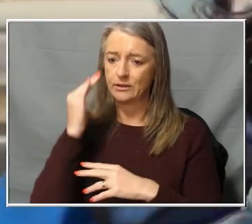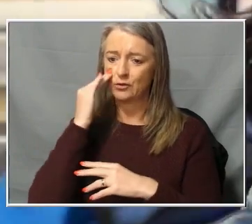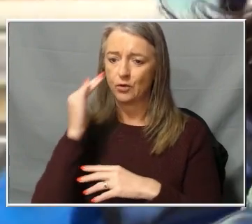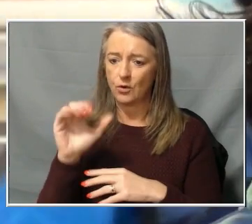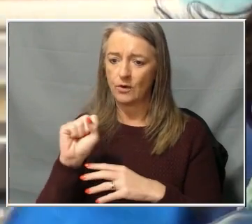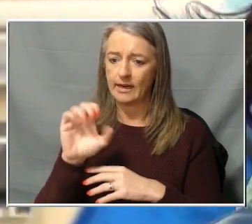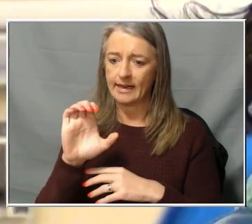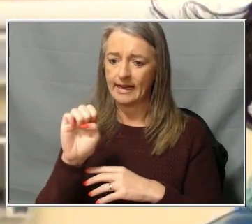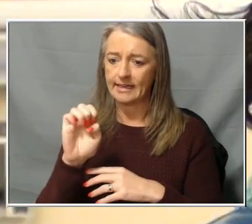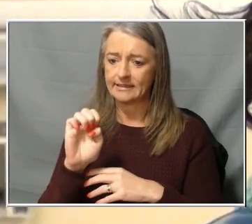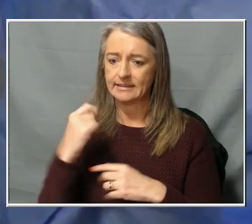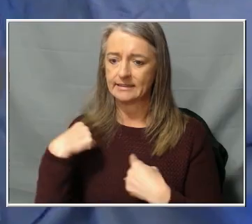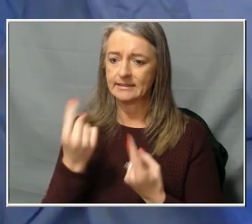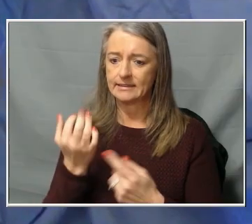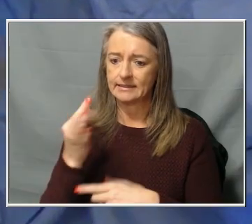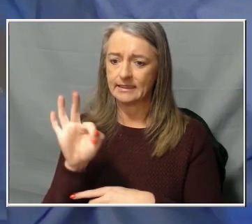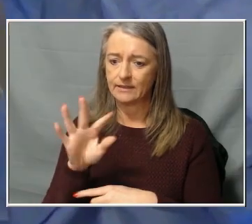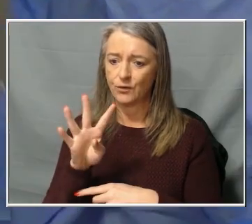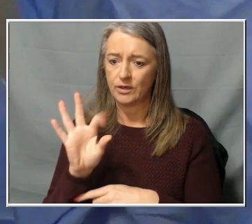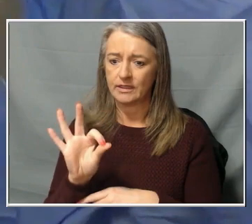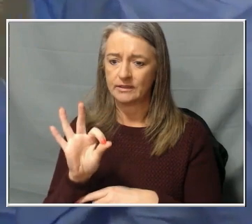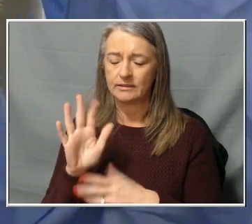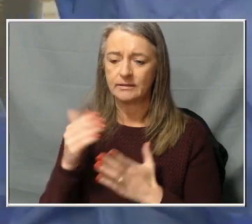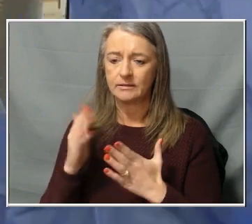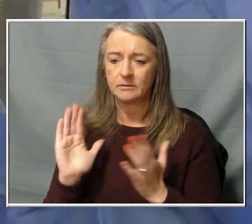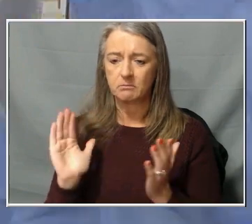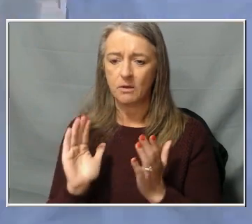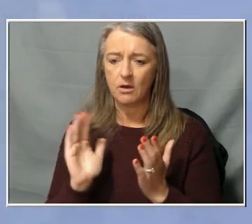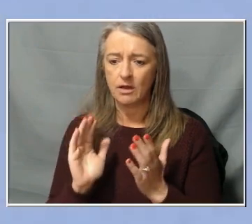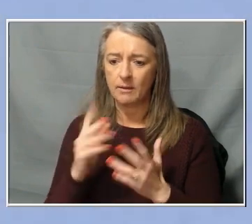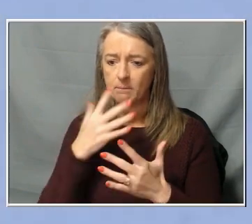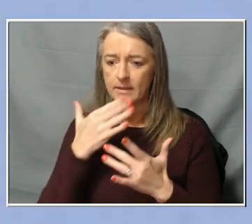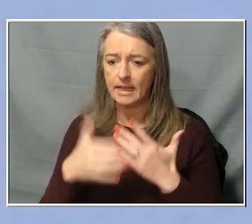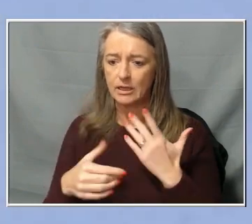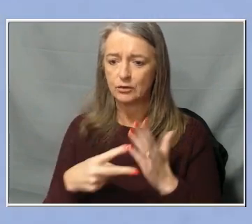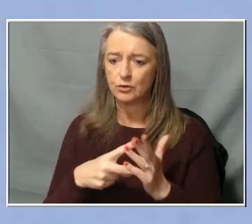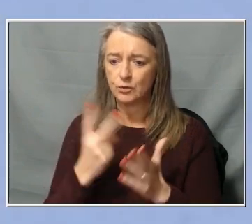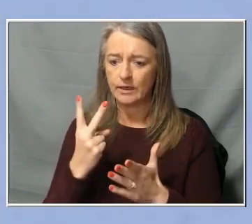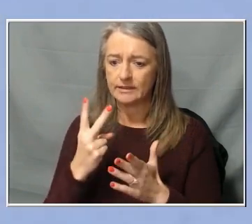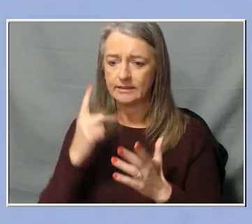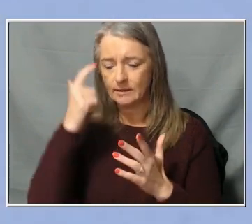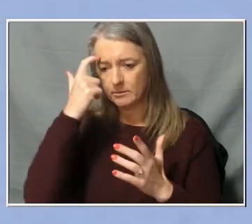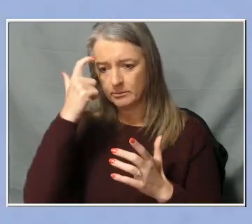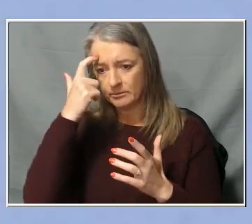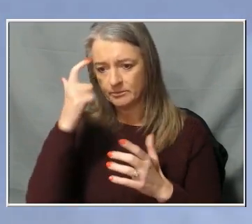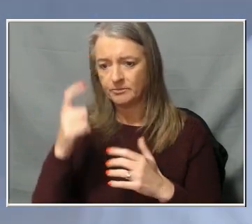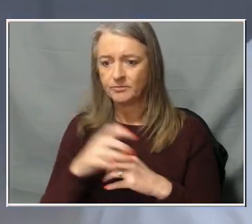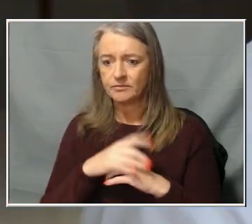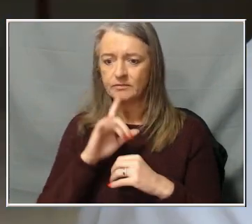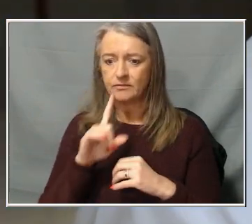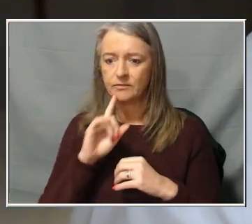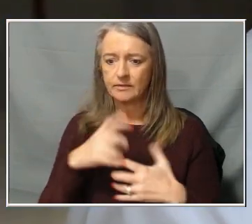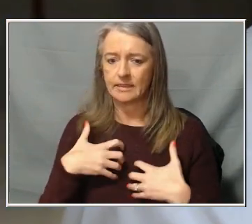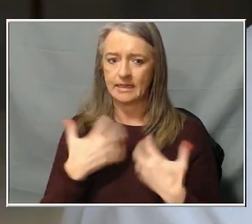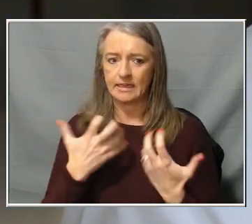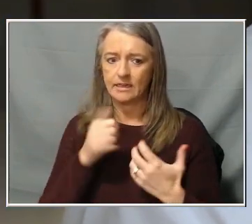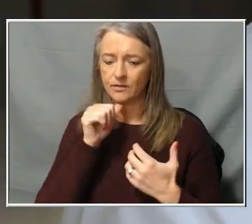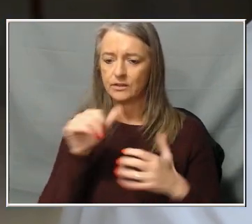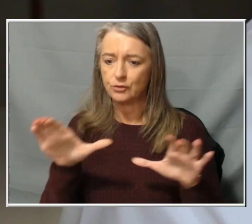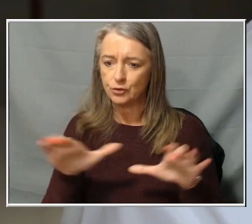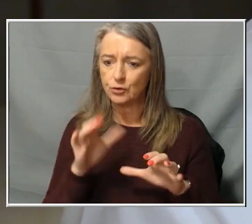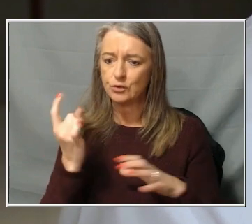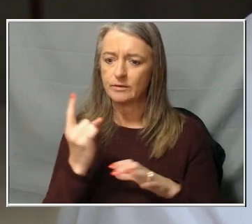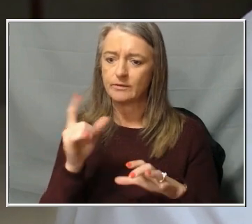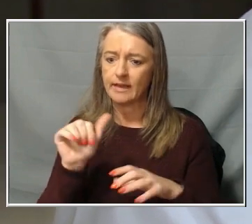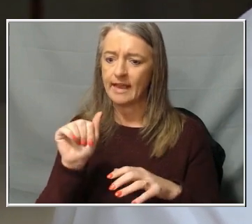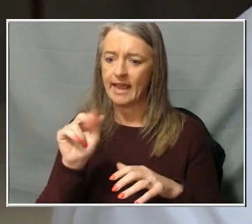since 1949. She's so small, and she bled 2 times that the brain was imminently angry. If we do not do something, this